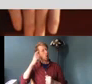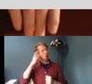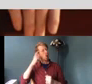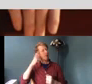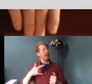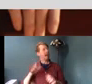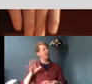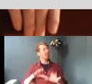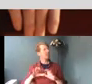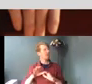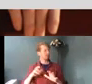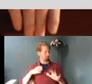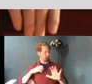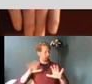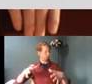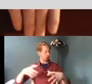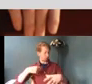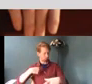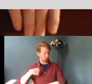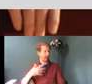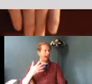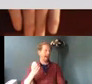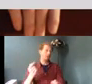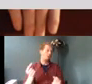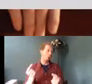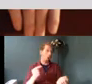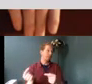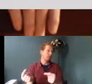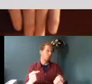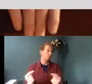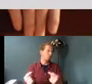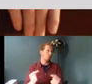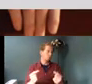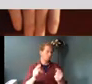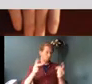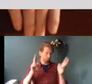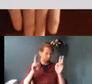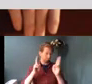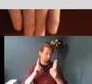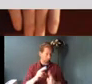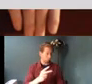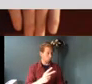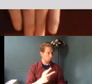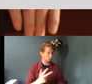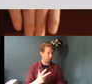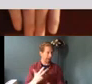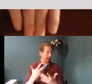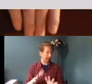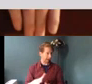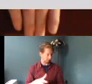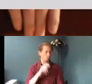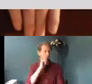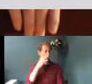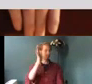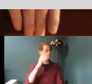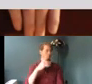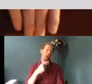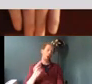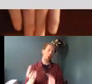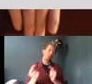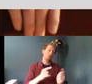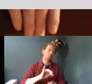that there is an intense competition to get down to the final 2 or 3 who will give presentations. So